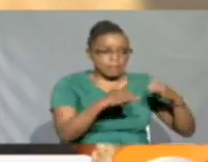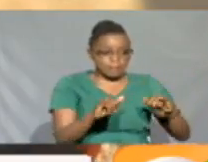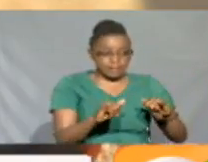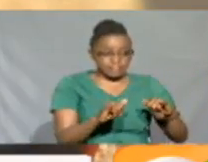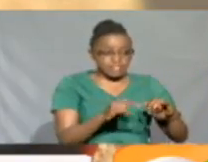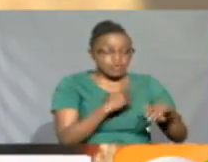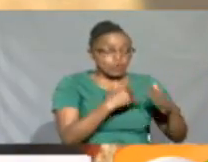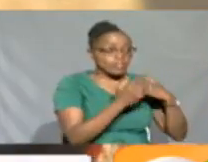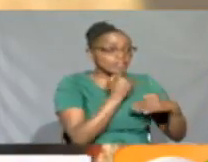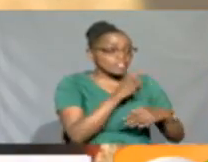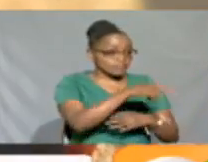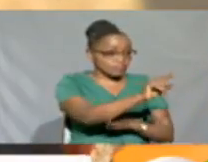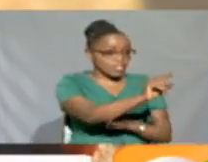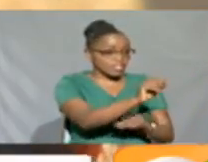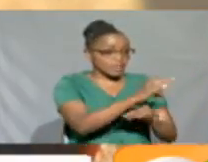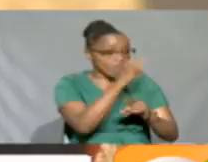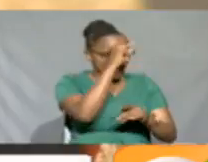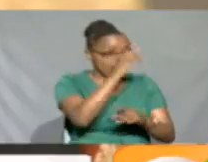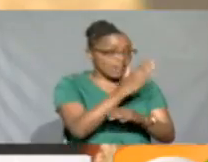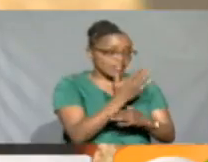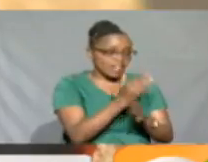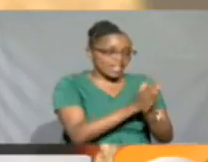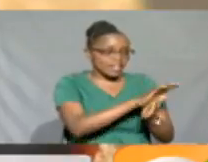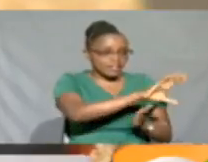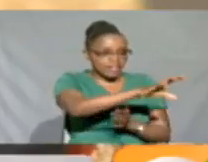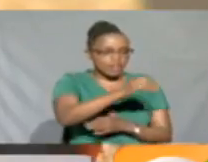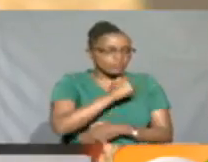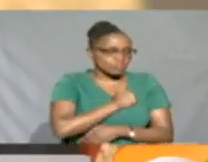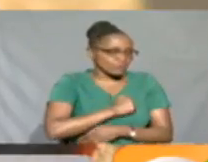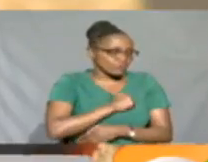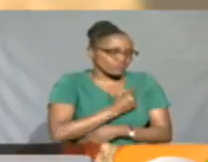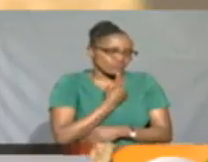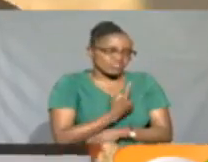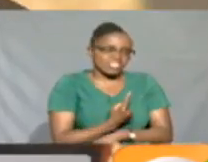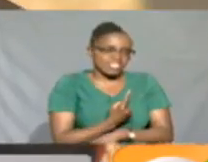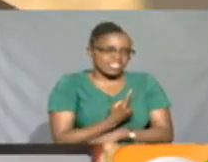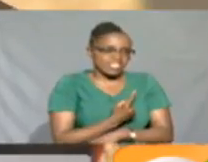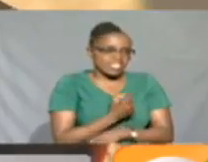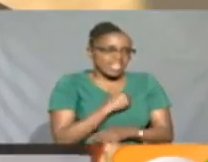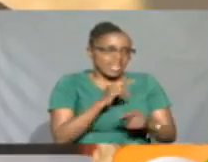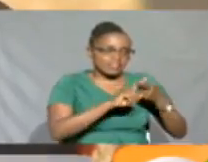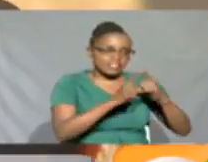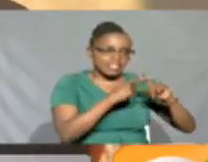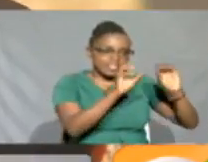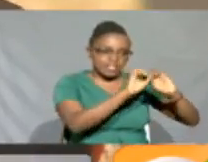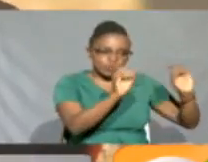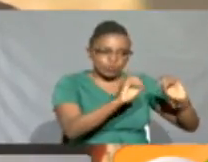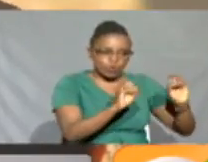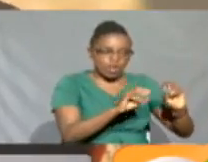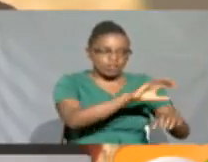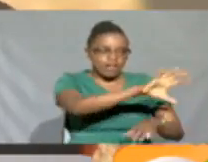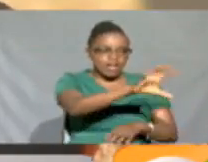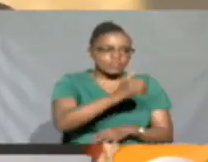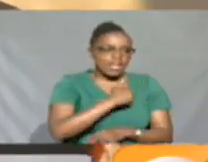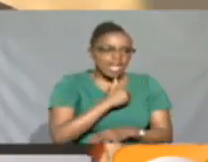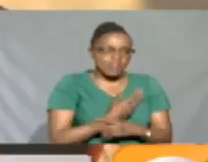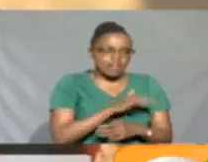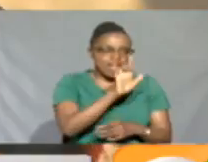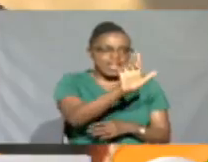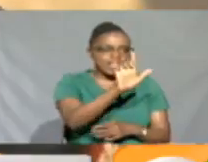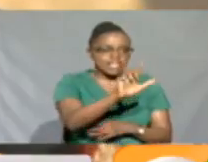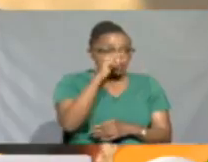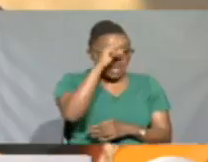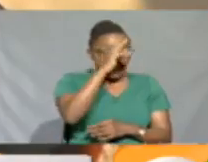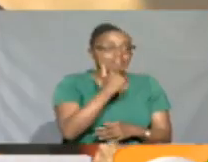what she said is right about the governors and the counties, sorry to say. You have no standard. You have a county, like Kibra, where the